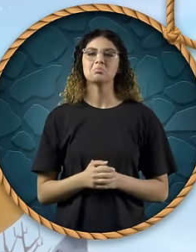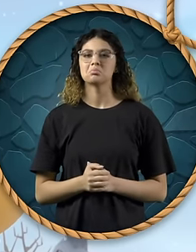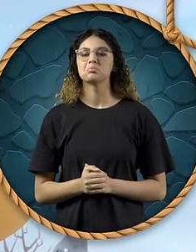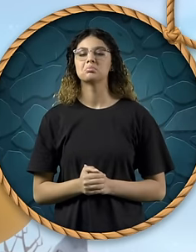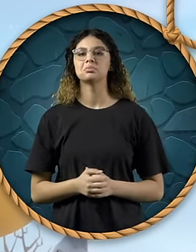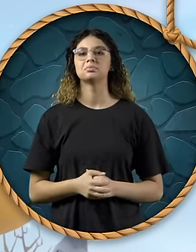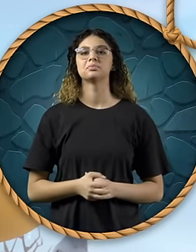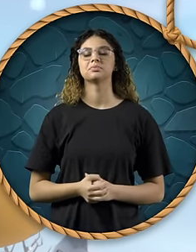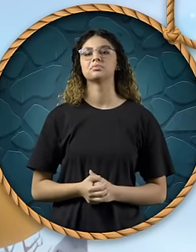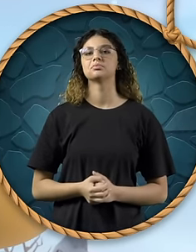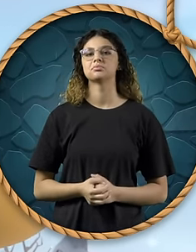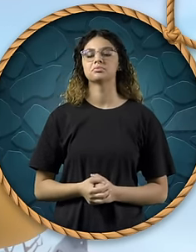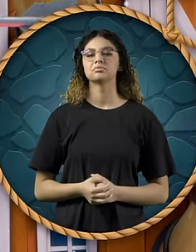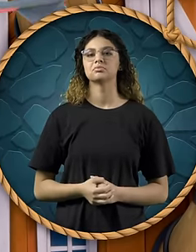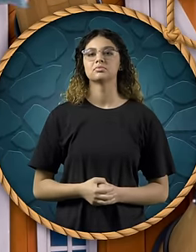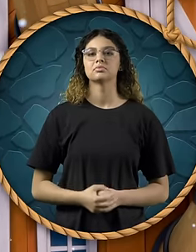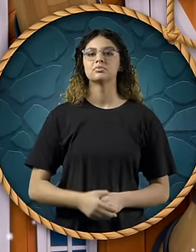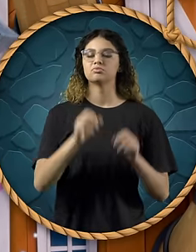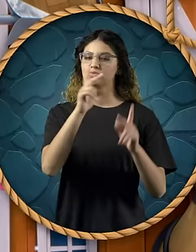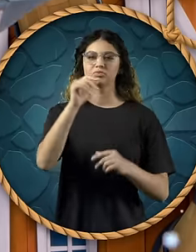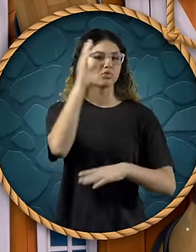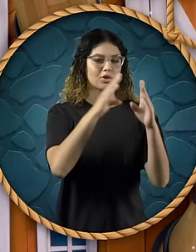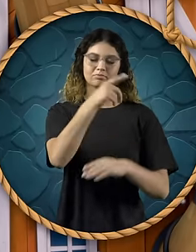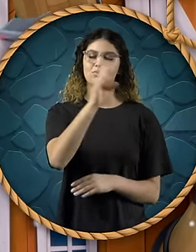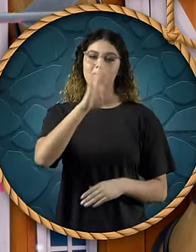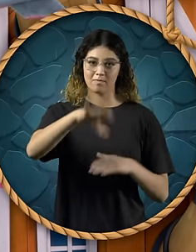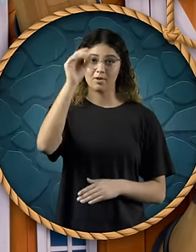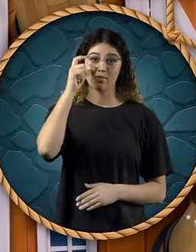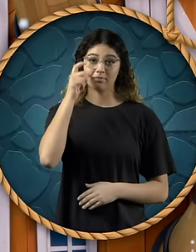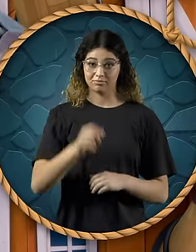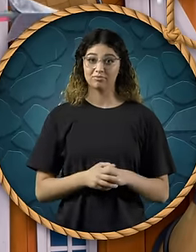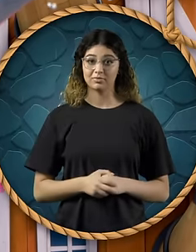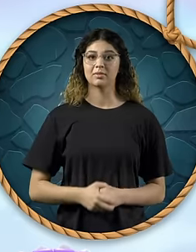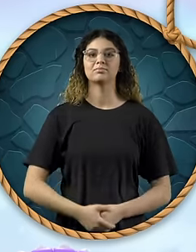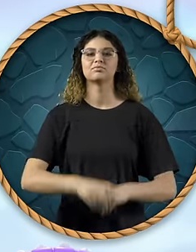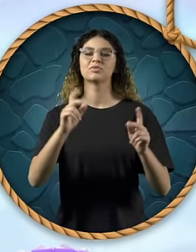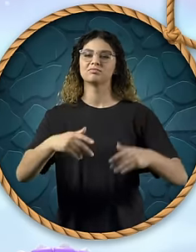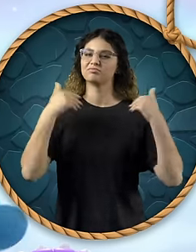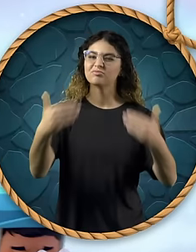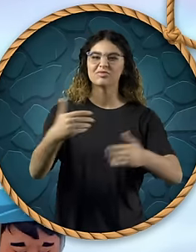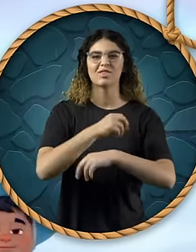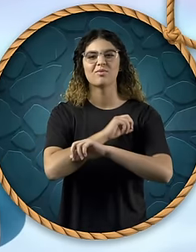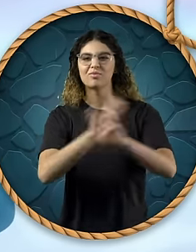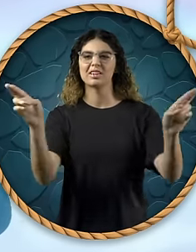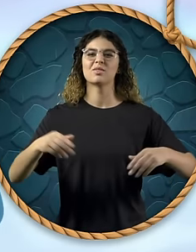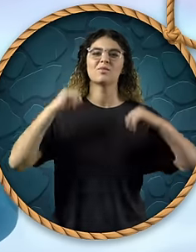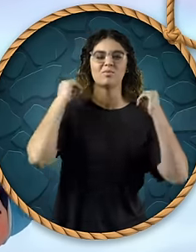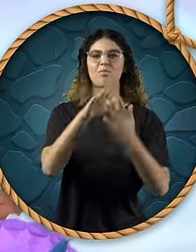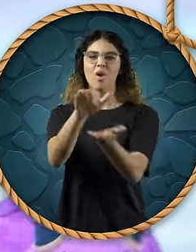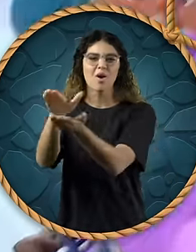calling and come running. Good thinking, Min. And don't worry, y'all will find little Luna. Let's rock and roll!